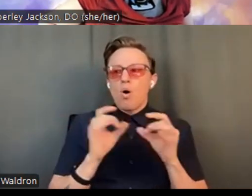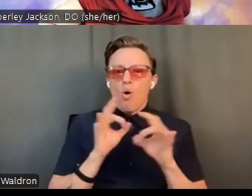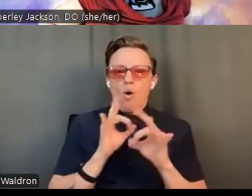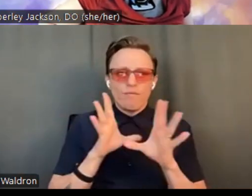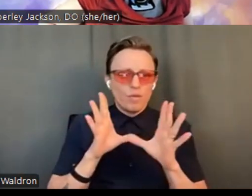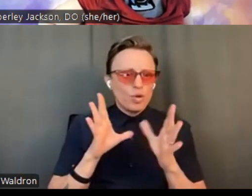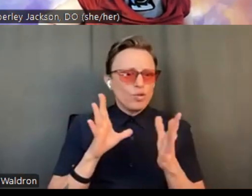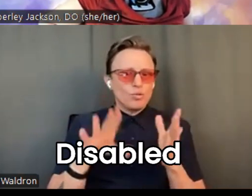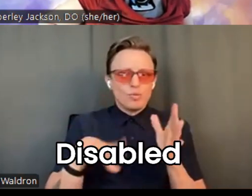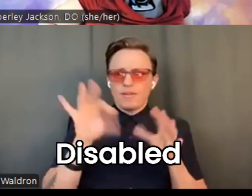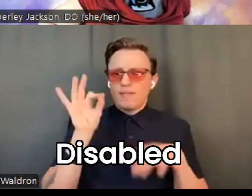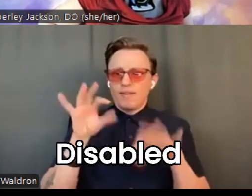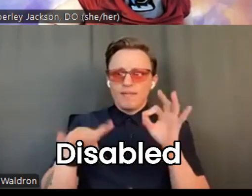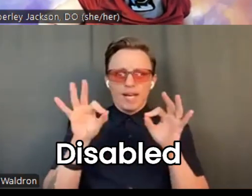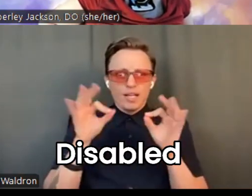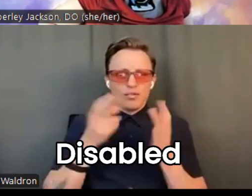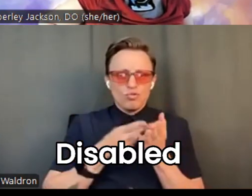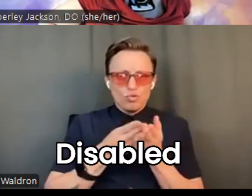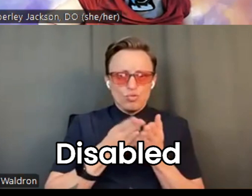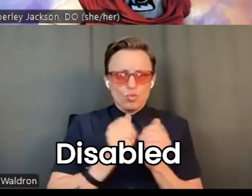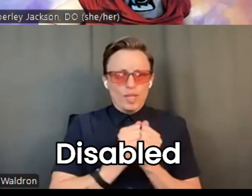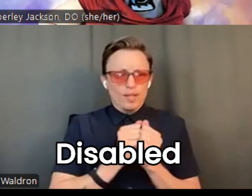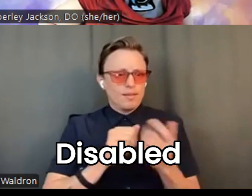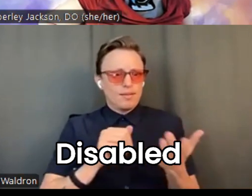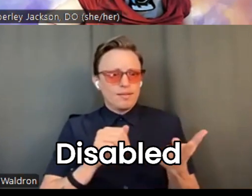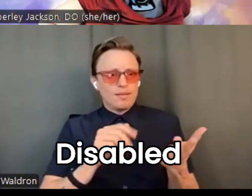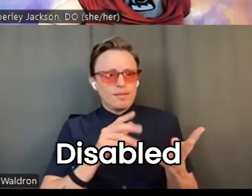being disabled,